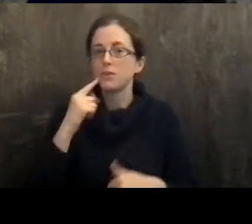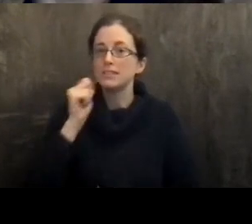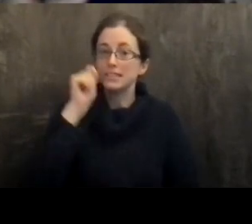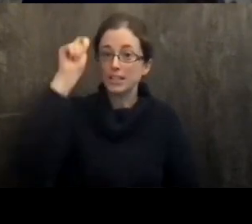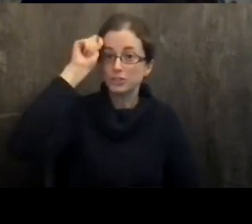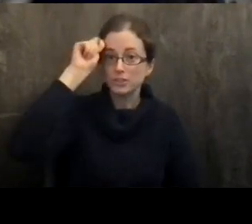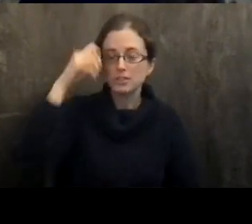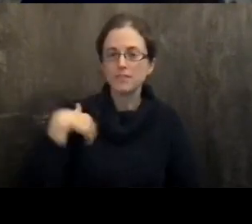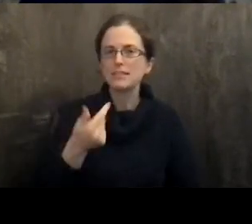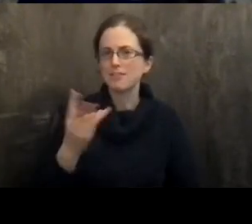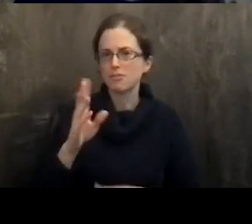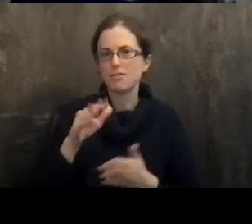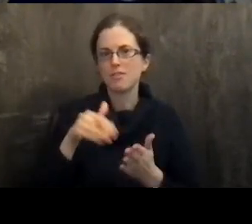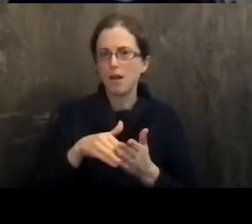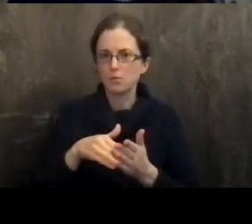out with